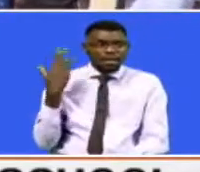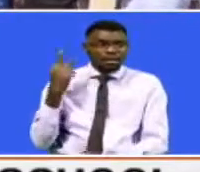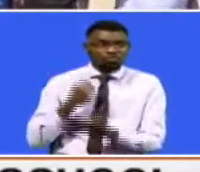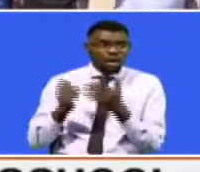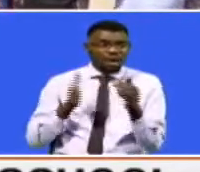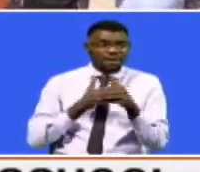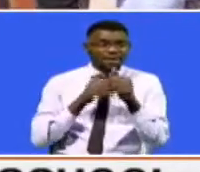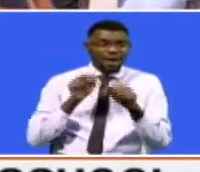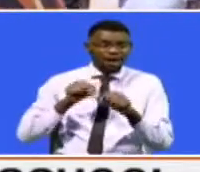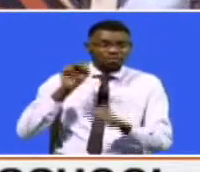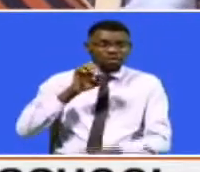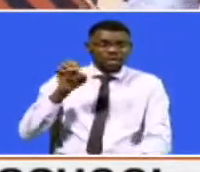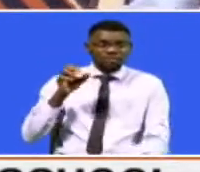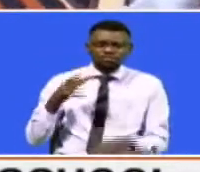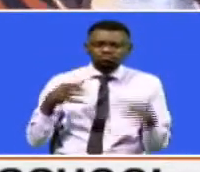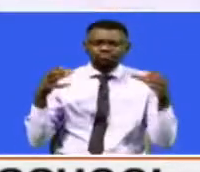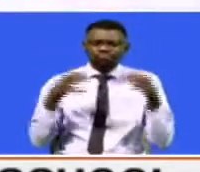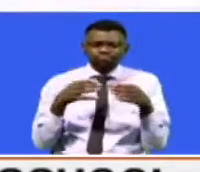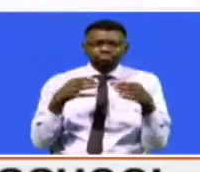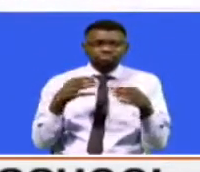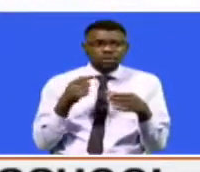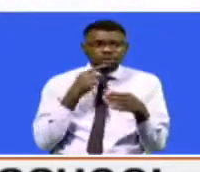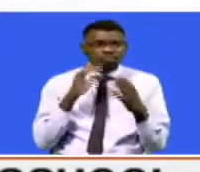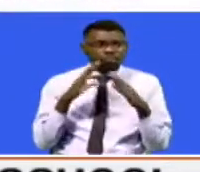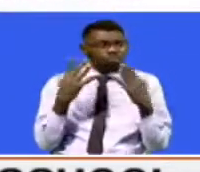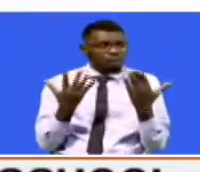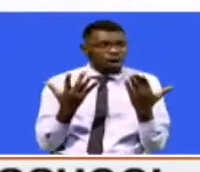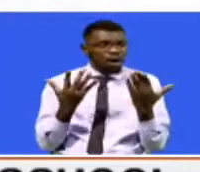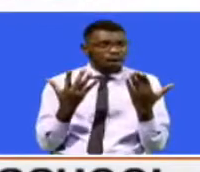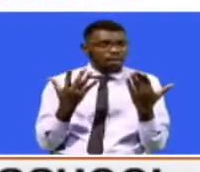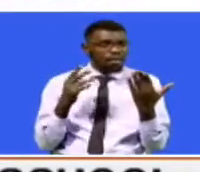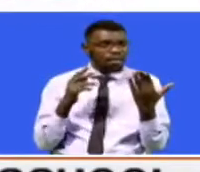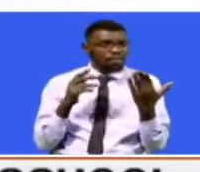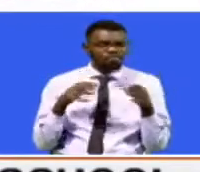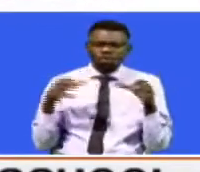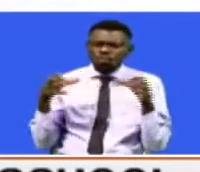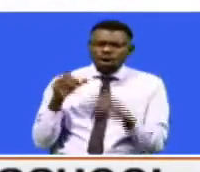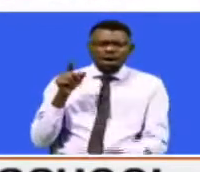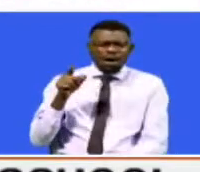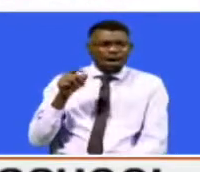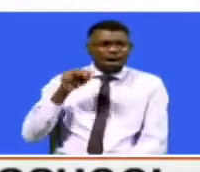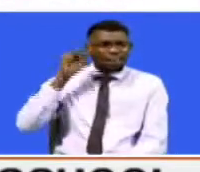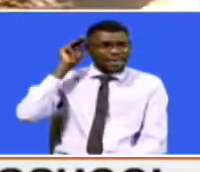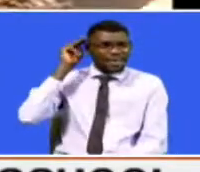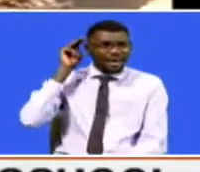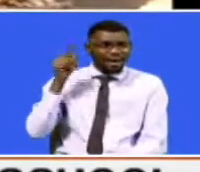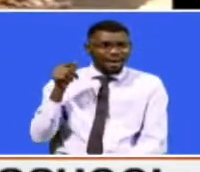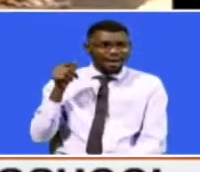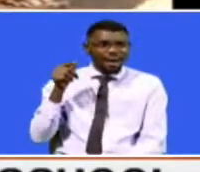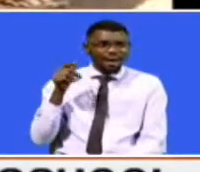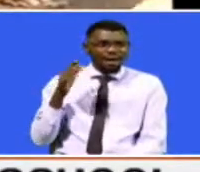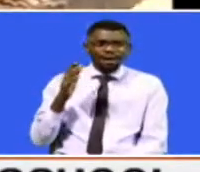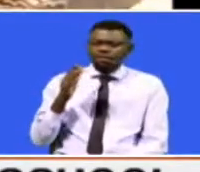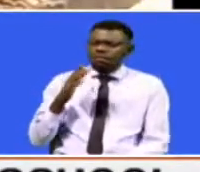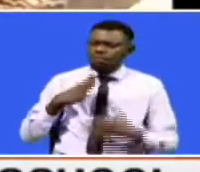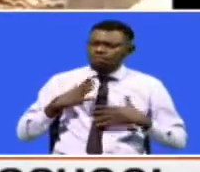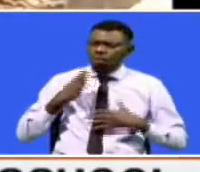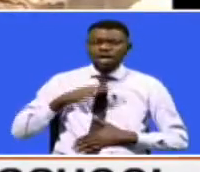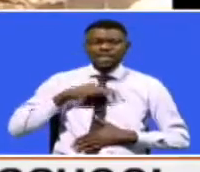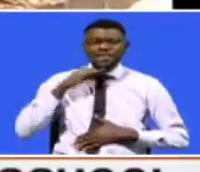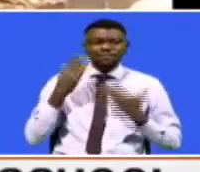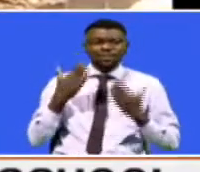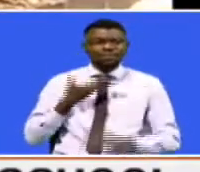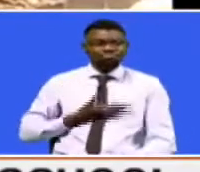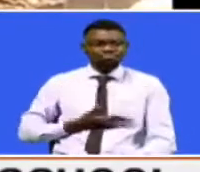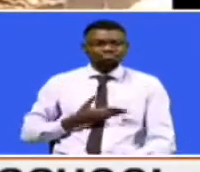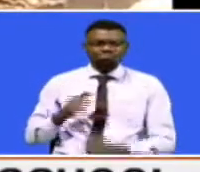from Northeastern region claimed at least 12 children from North Hor constituency in Mandera County had died of hunger, while